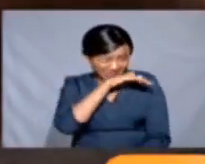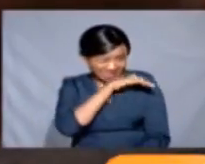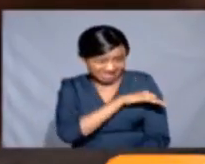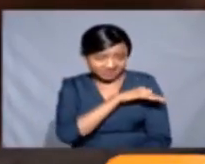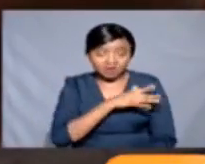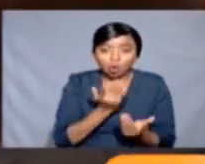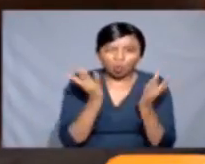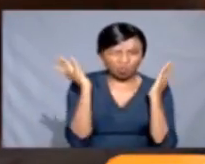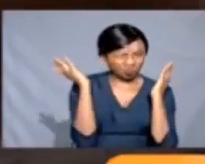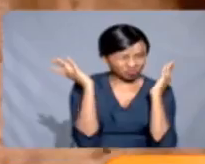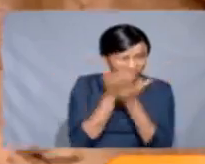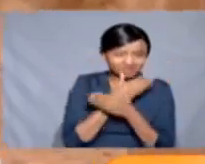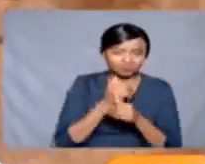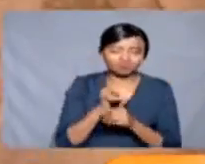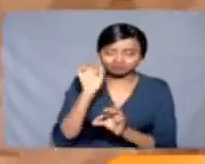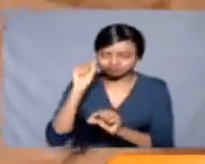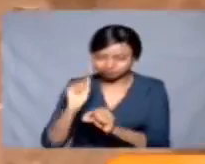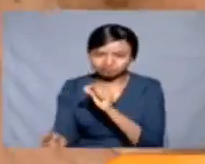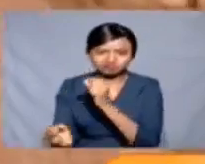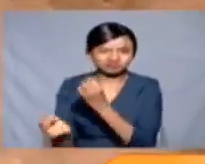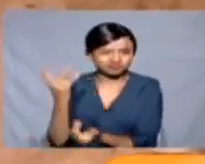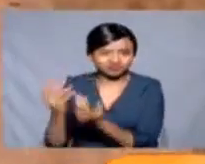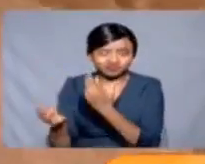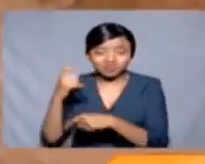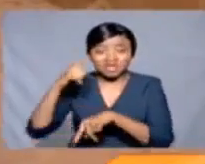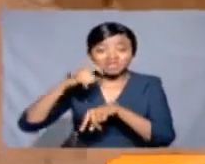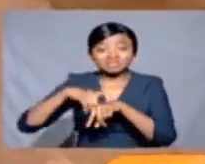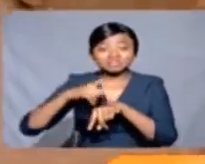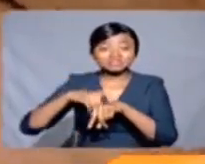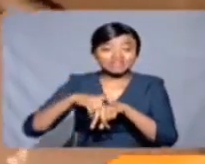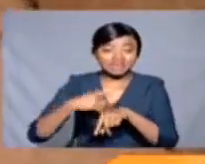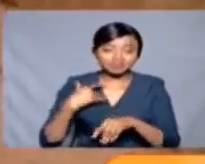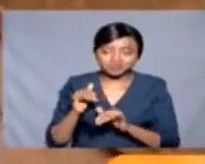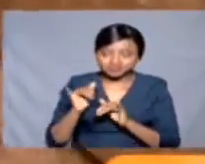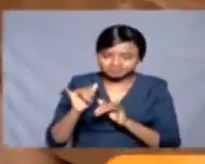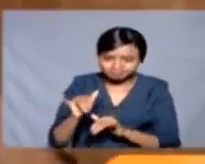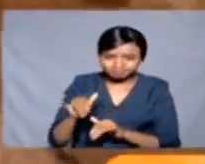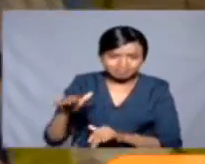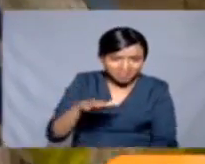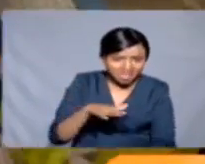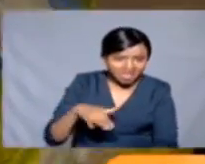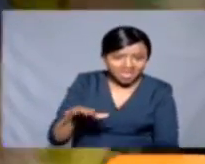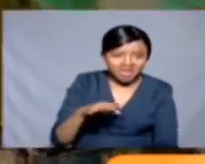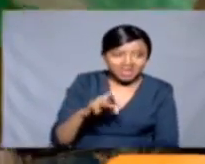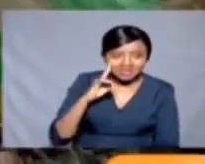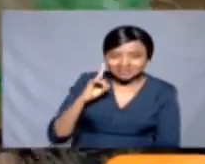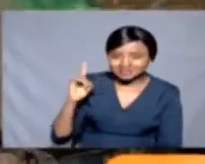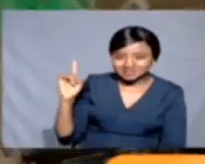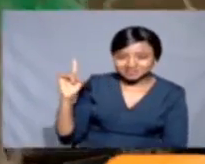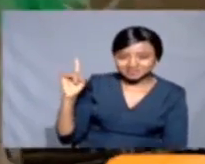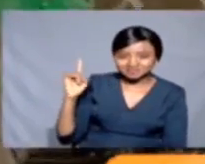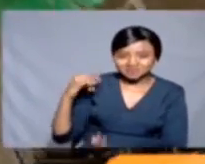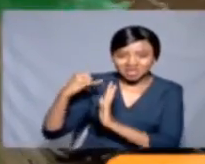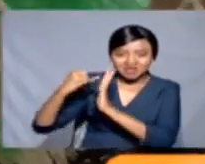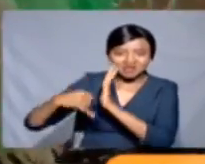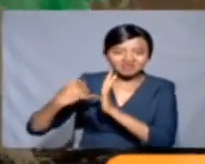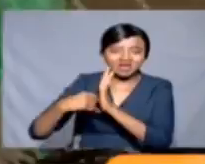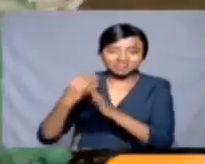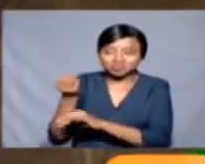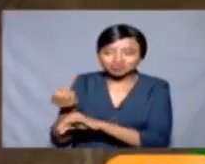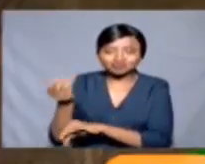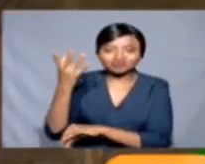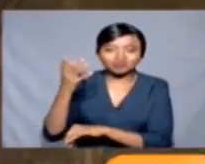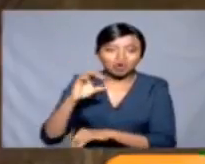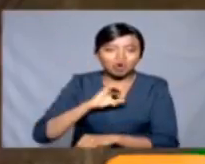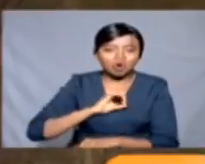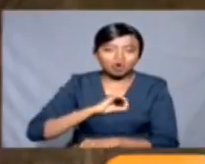night. During most of the hours we stayed in Mukuru Kwaruben, chimneys from this factory belonging to